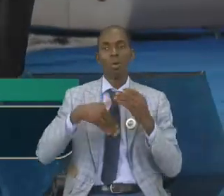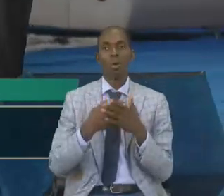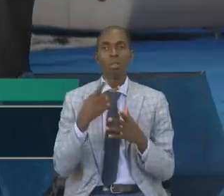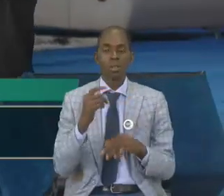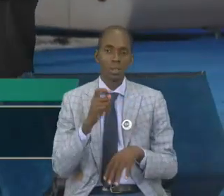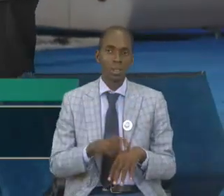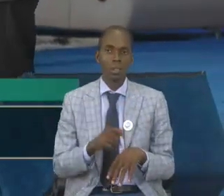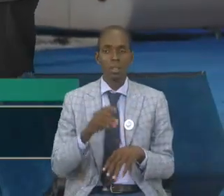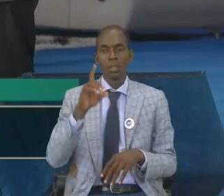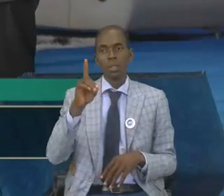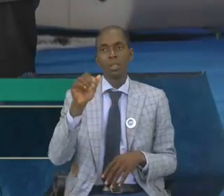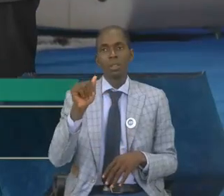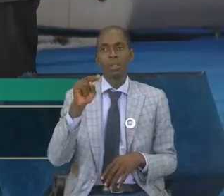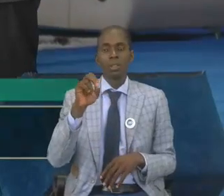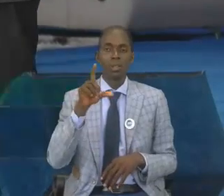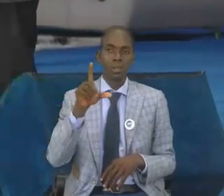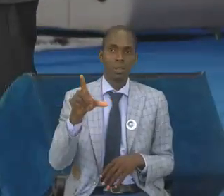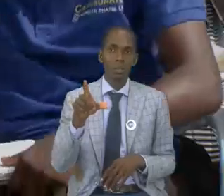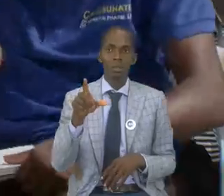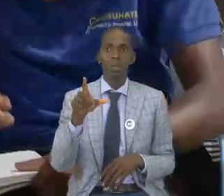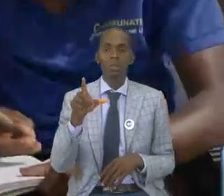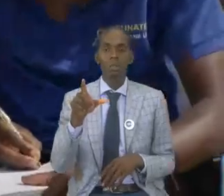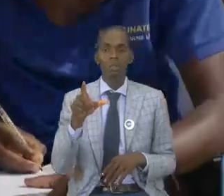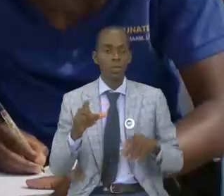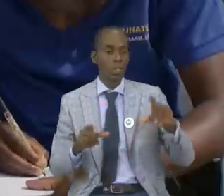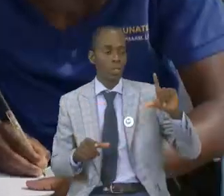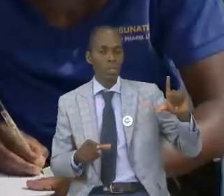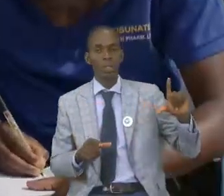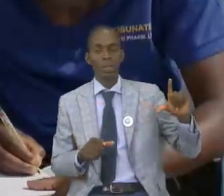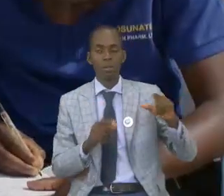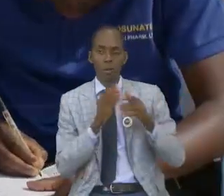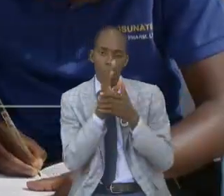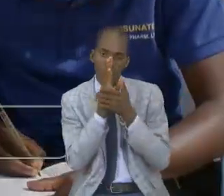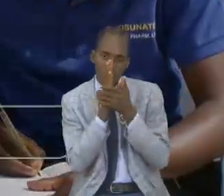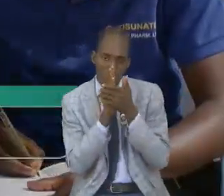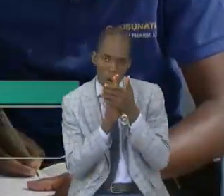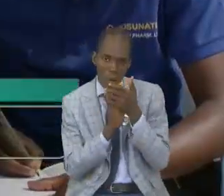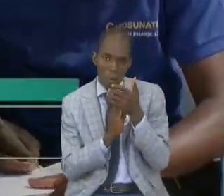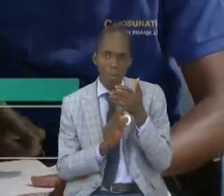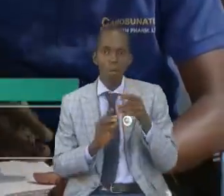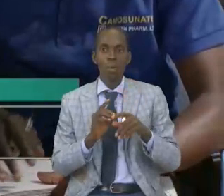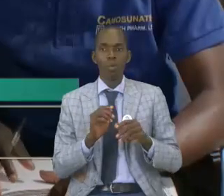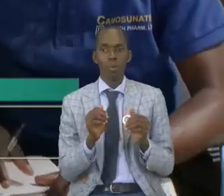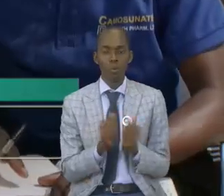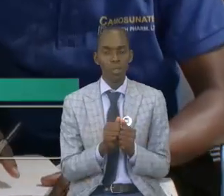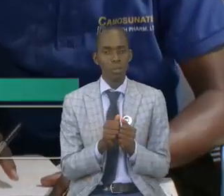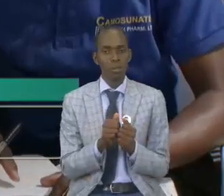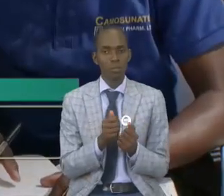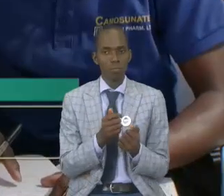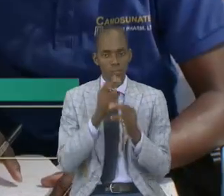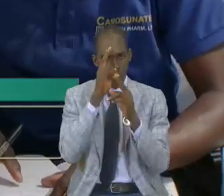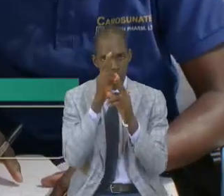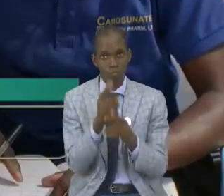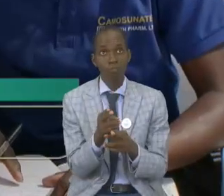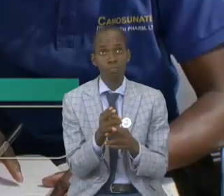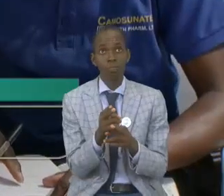Daniel, lowliness with loyalty. He came before the king and he said, it is not because of any wisdom